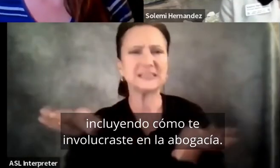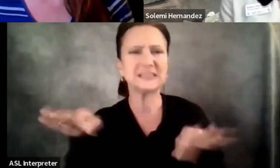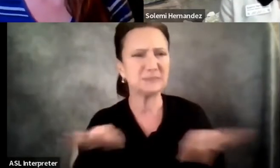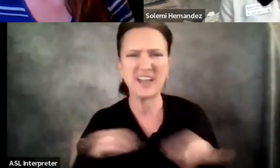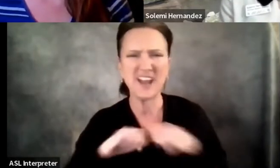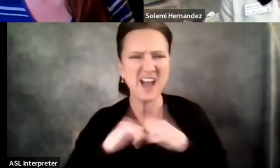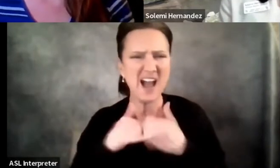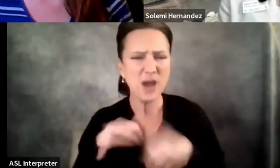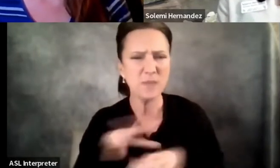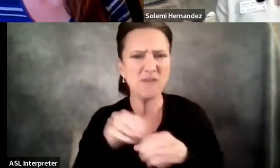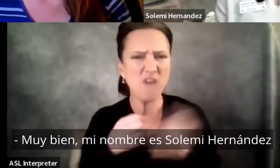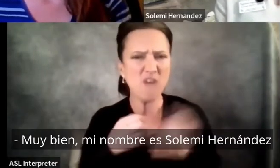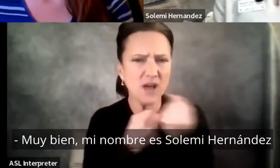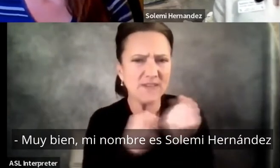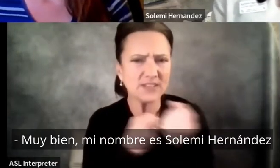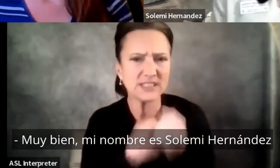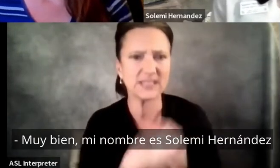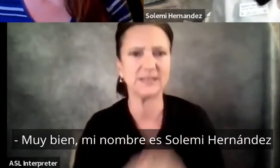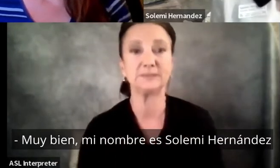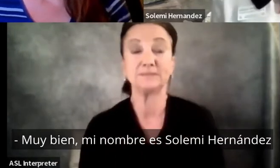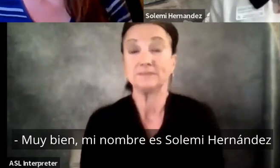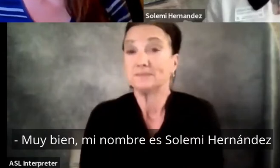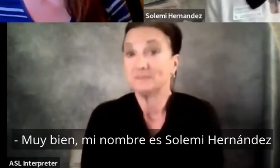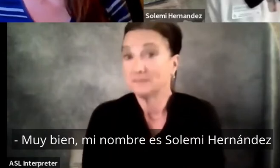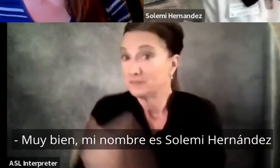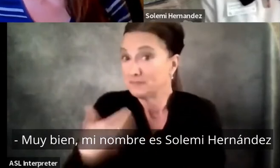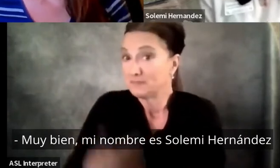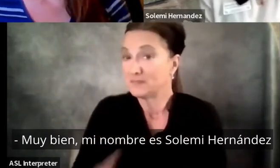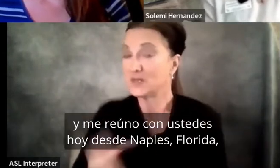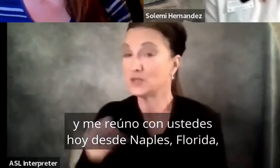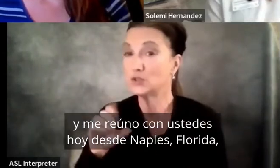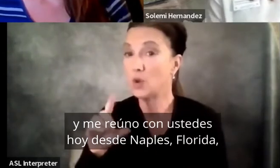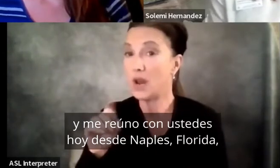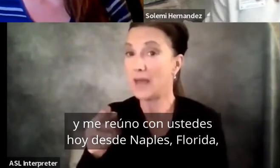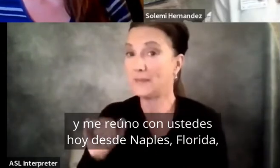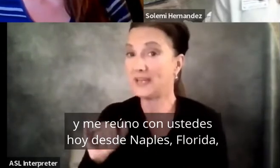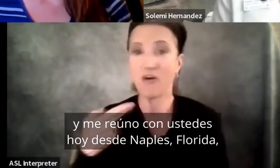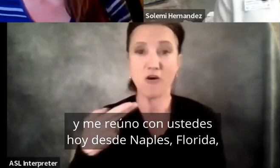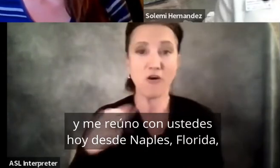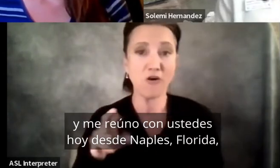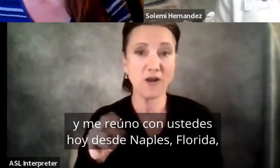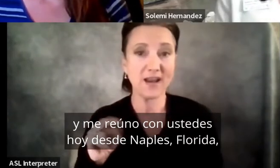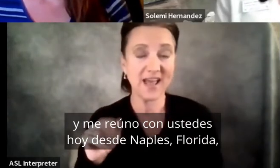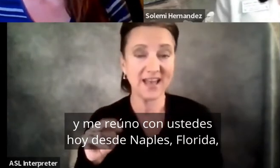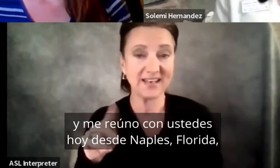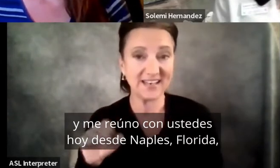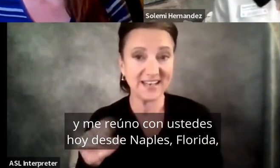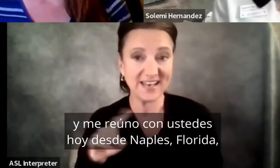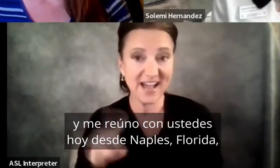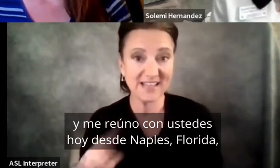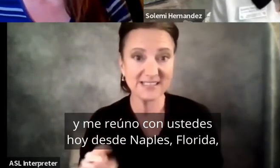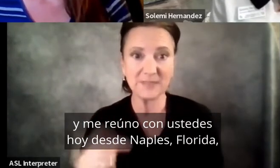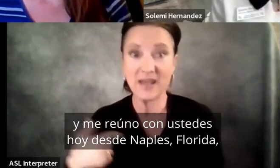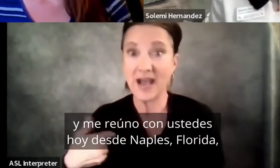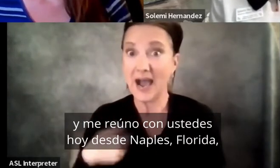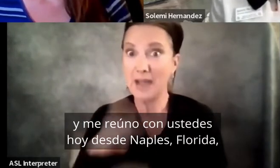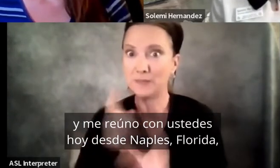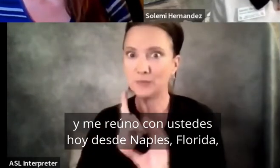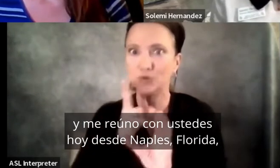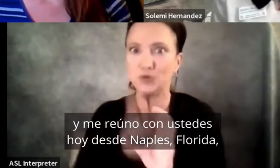advocacy. All right. So my name is Solemi Hernandez, and I am joining you